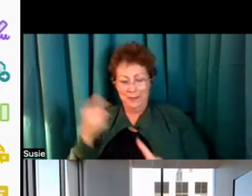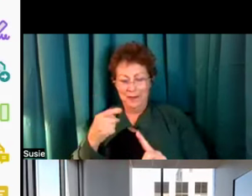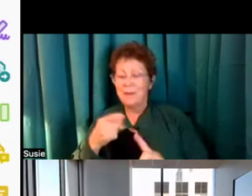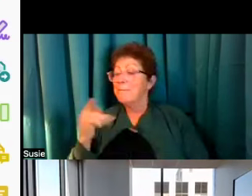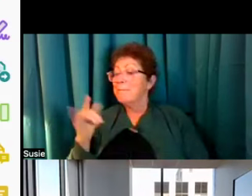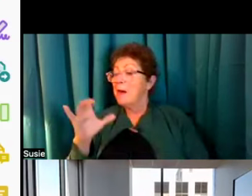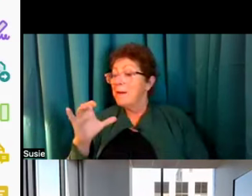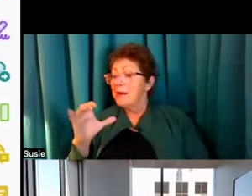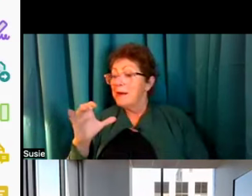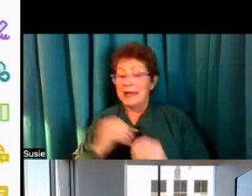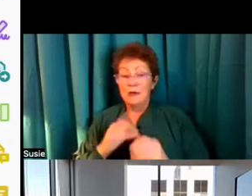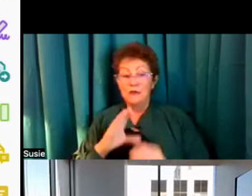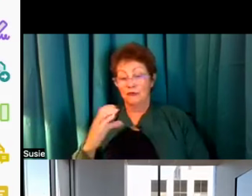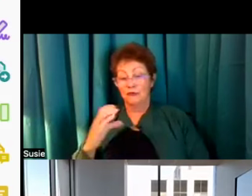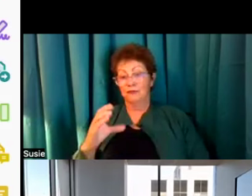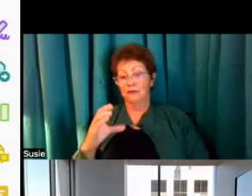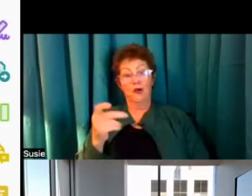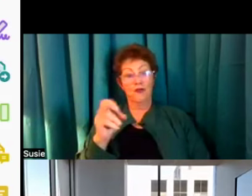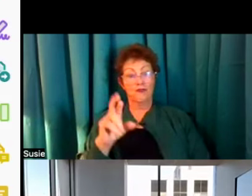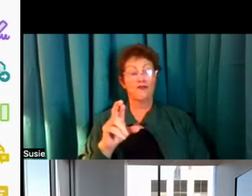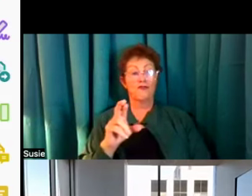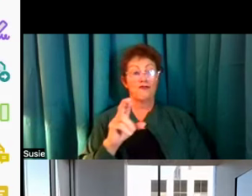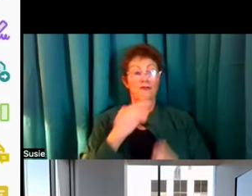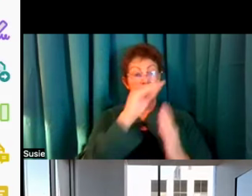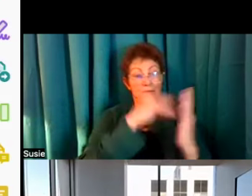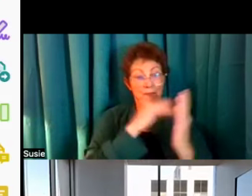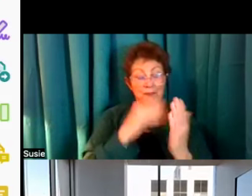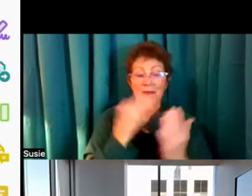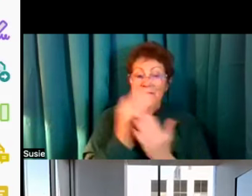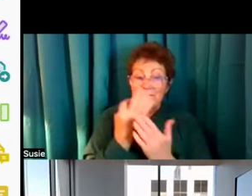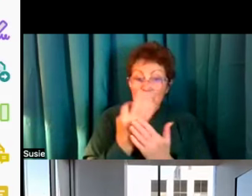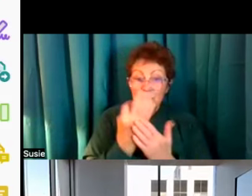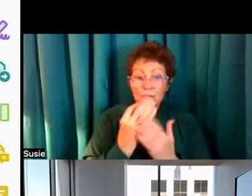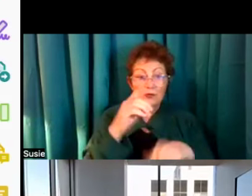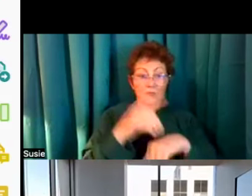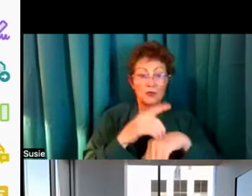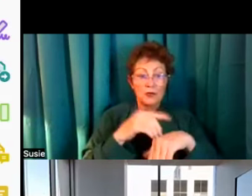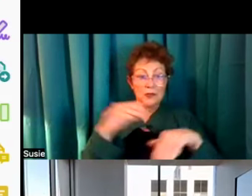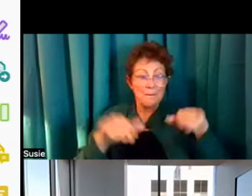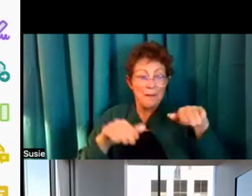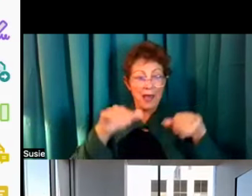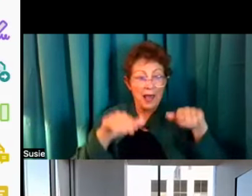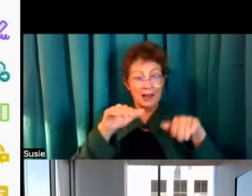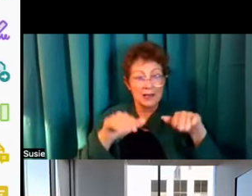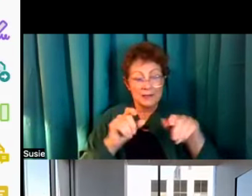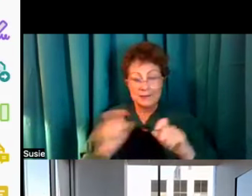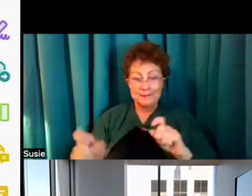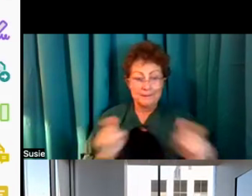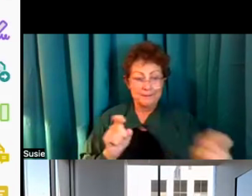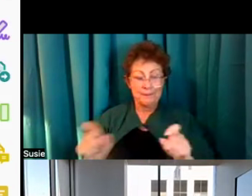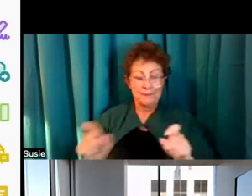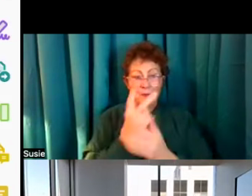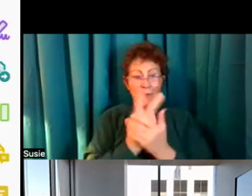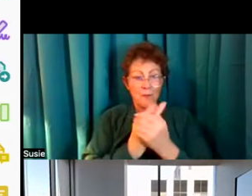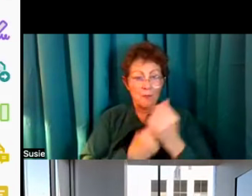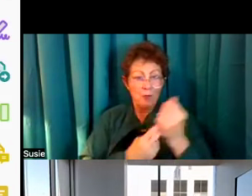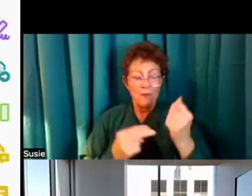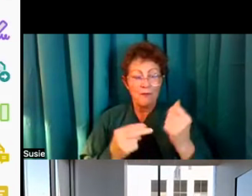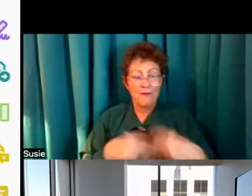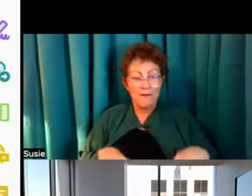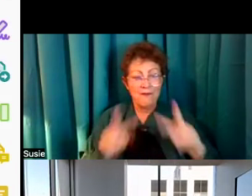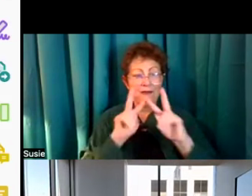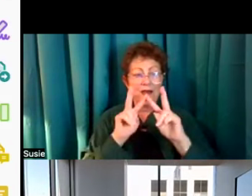in your charter. There's a fiduciary duty to balance that public benefit with promoting shareholder value,